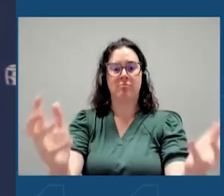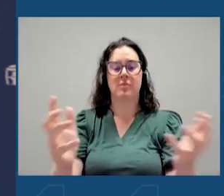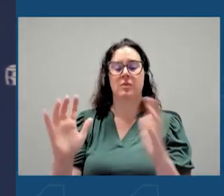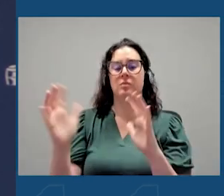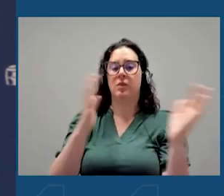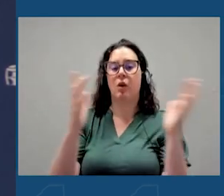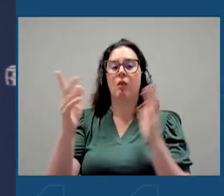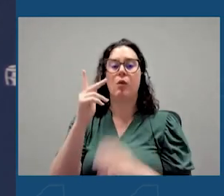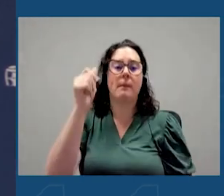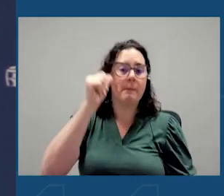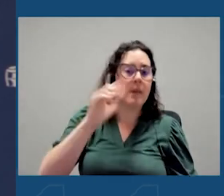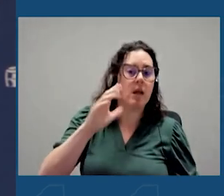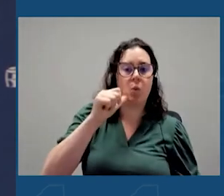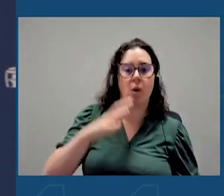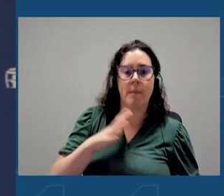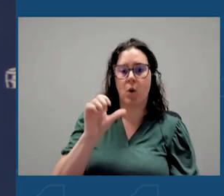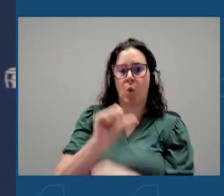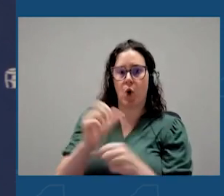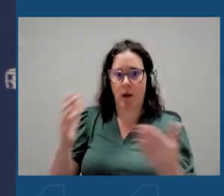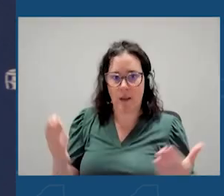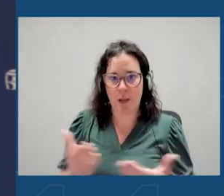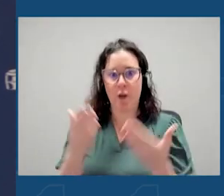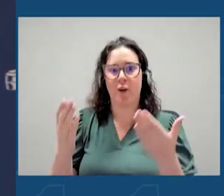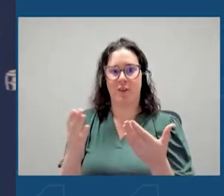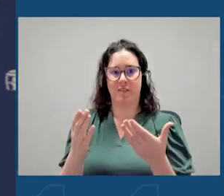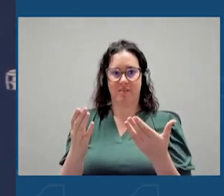women of Western New York who will be building this